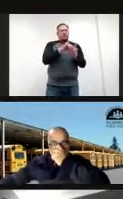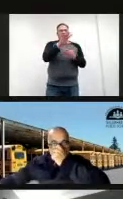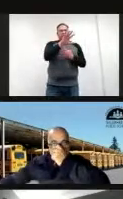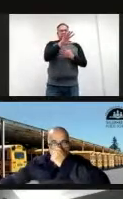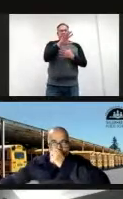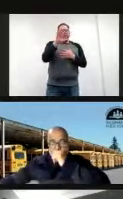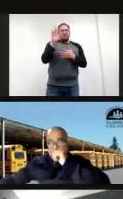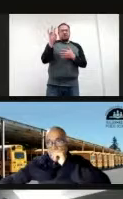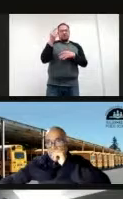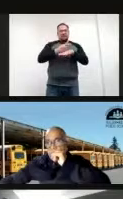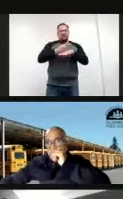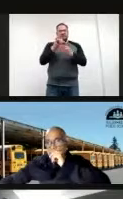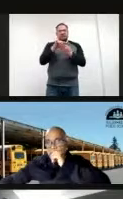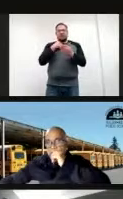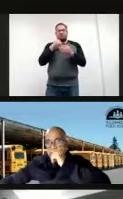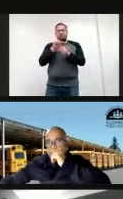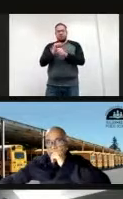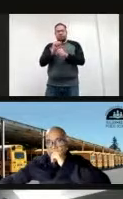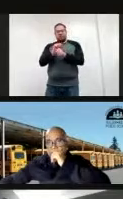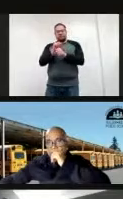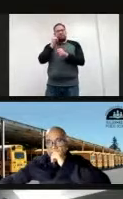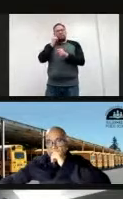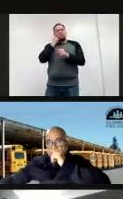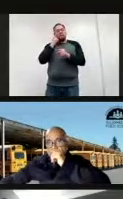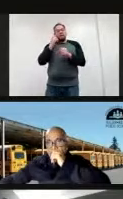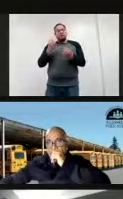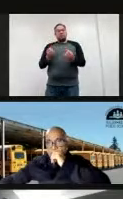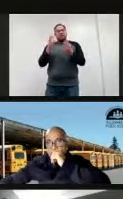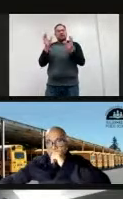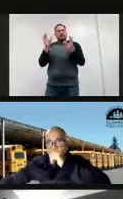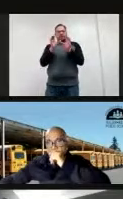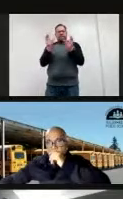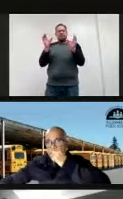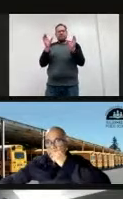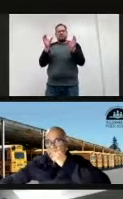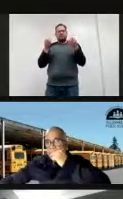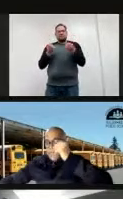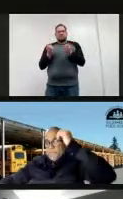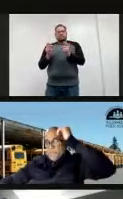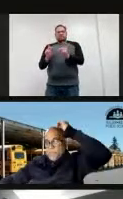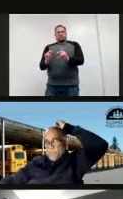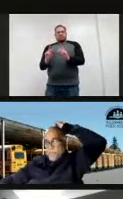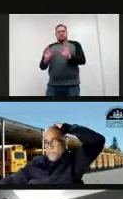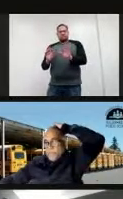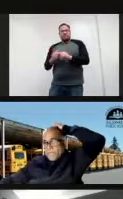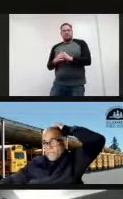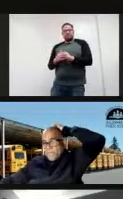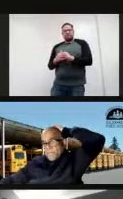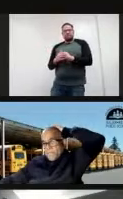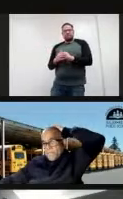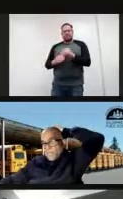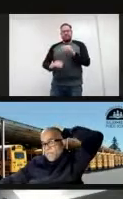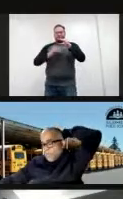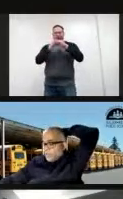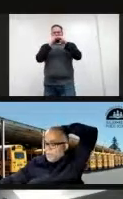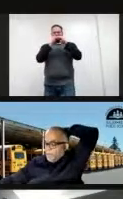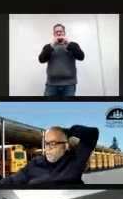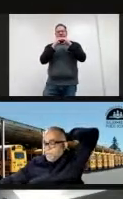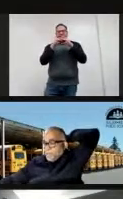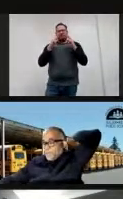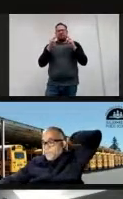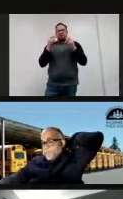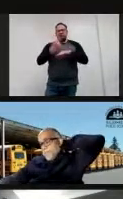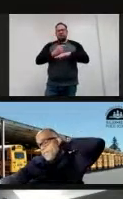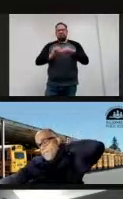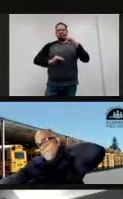working? And in many superintendent contracts, there is the opportunity. Usually there's a capped amount of vacation days. So, okay,